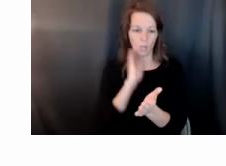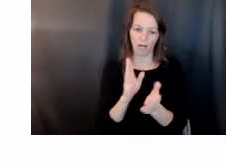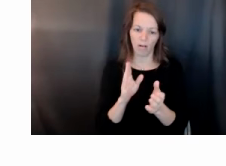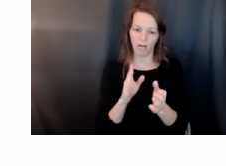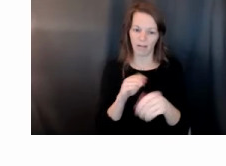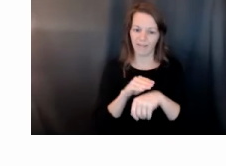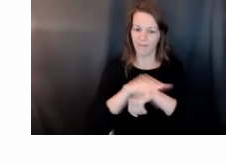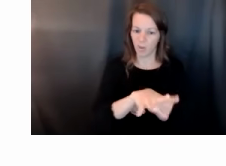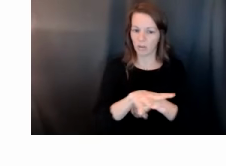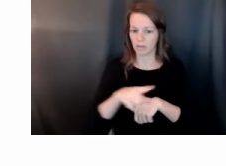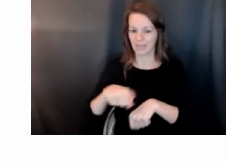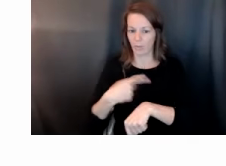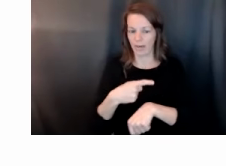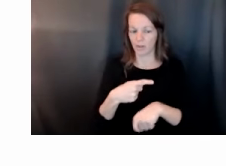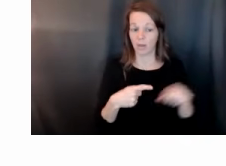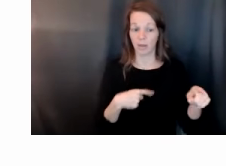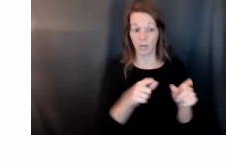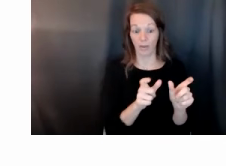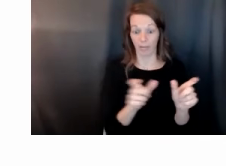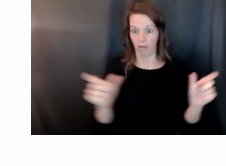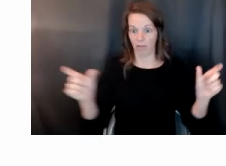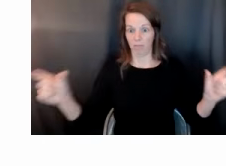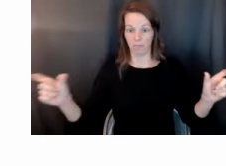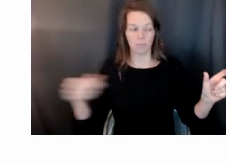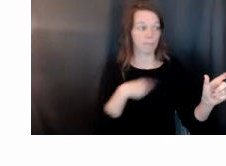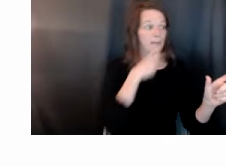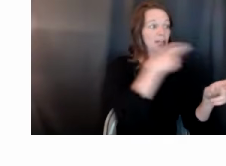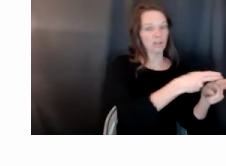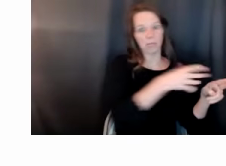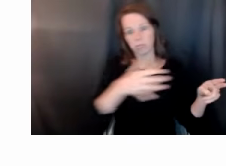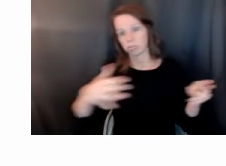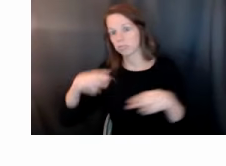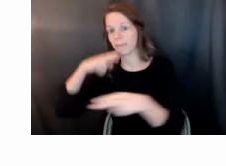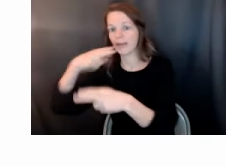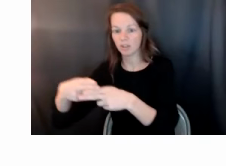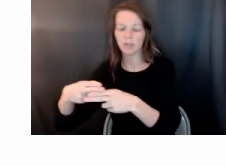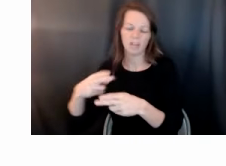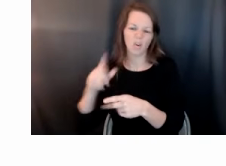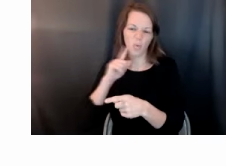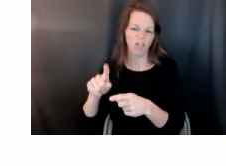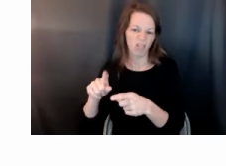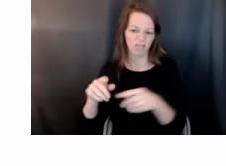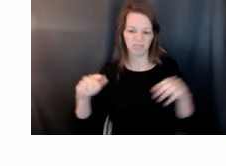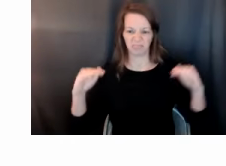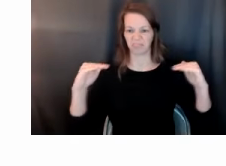duration, with increased distance being associated with less reduction.